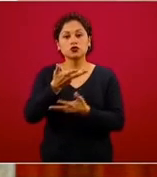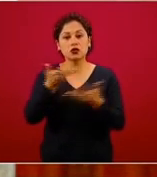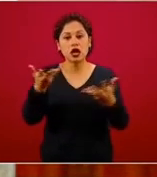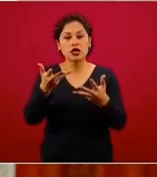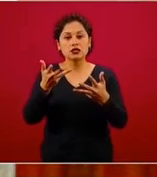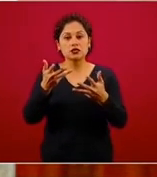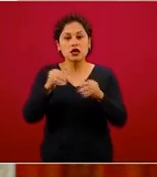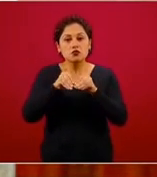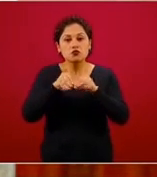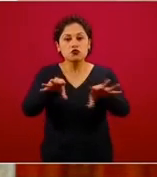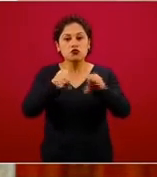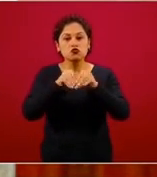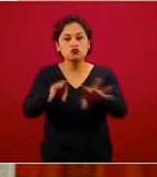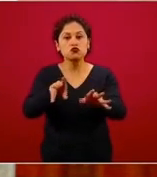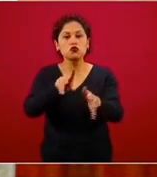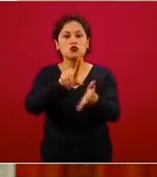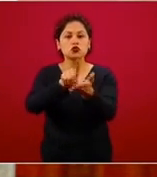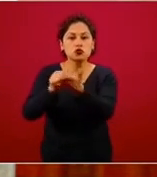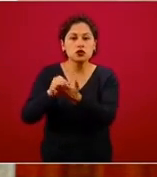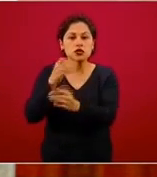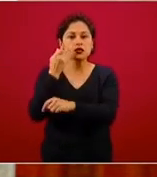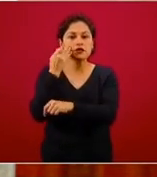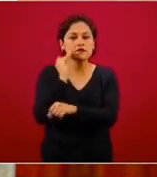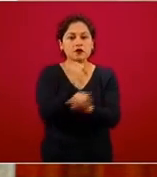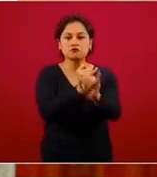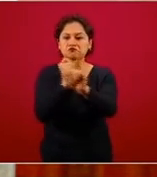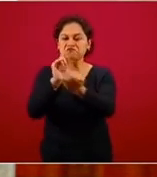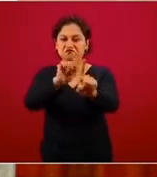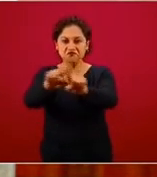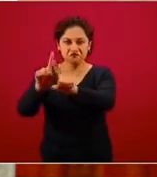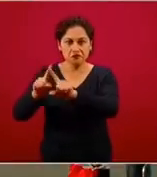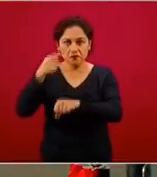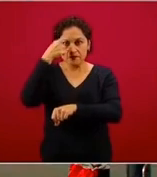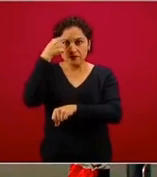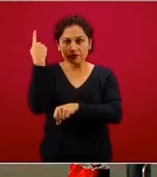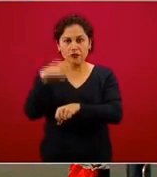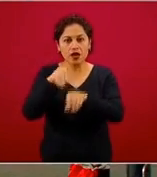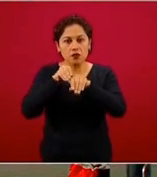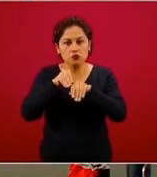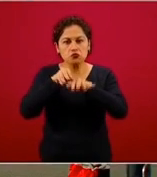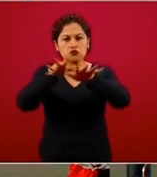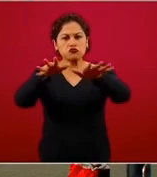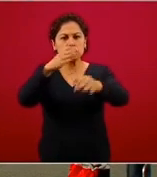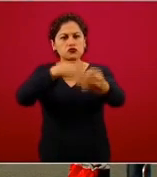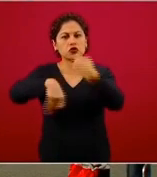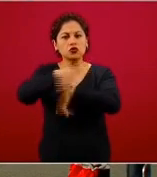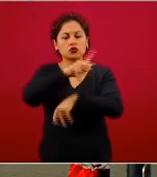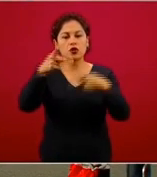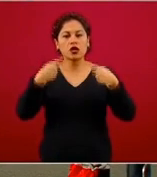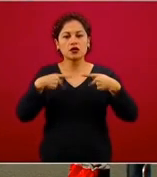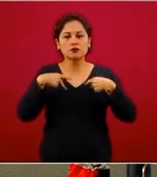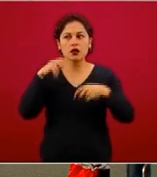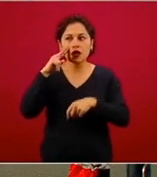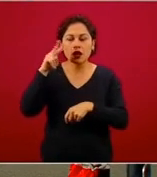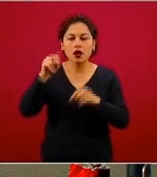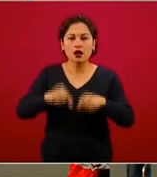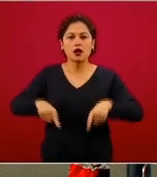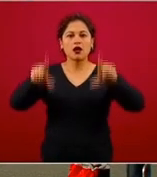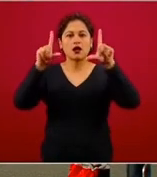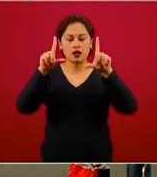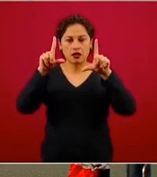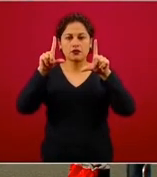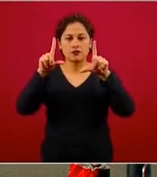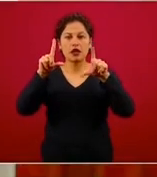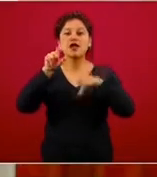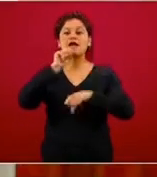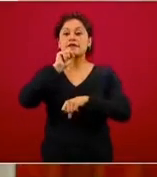documents area for health professionals. And we're also circulating it on social media so that the highest number of people